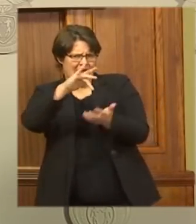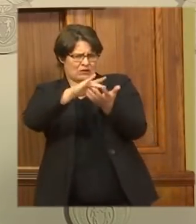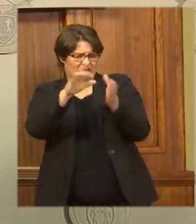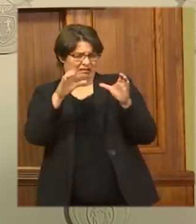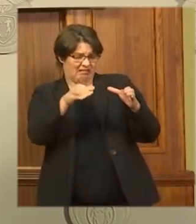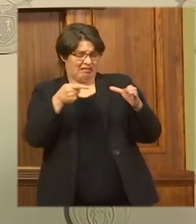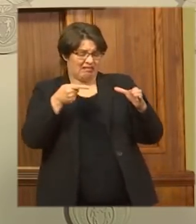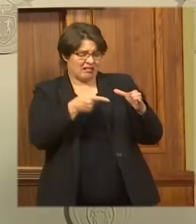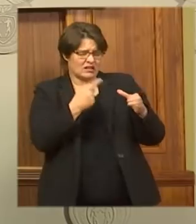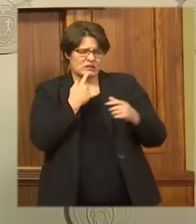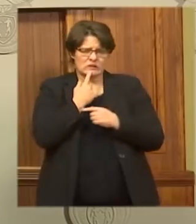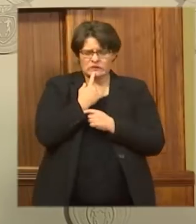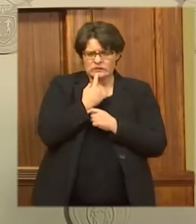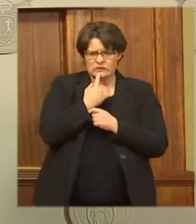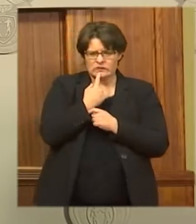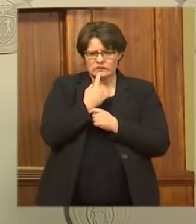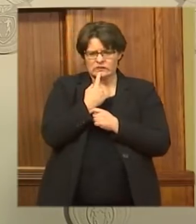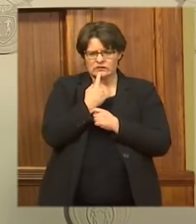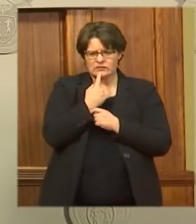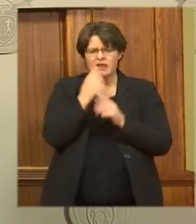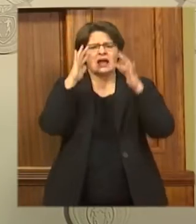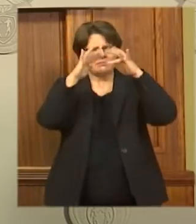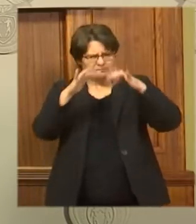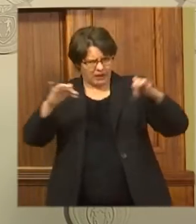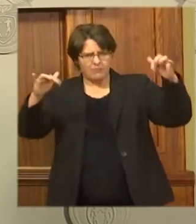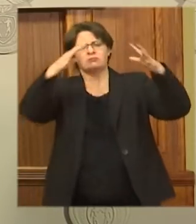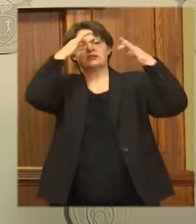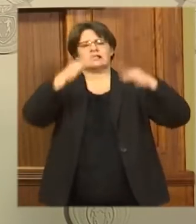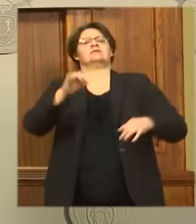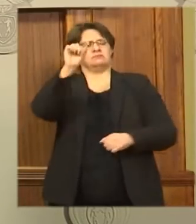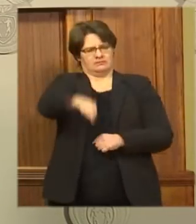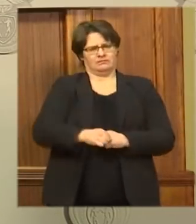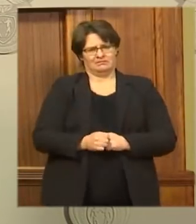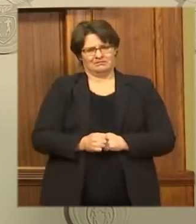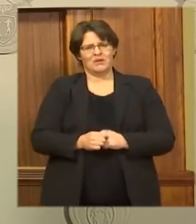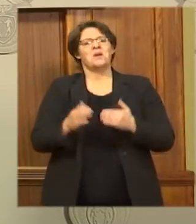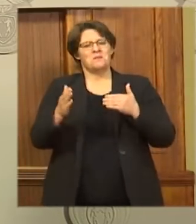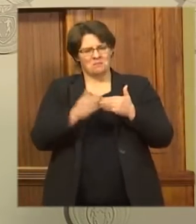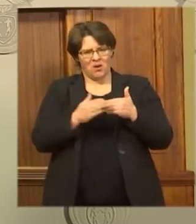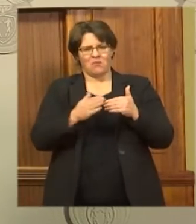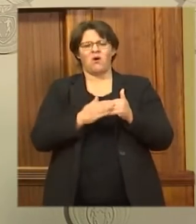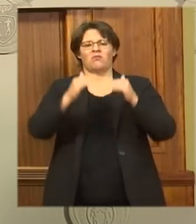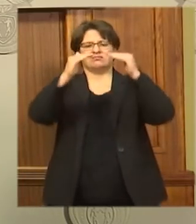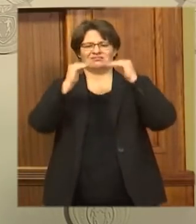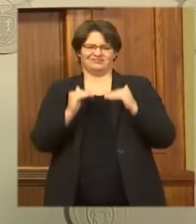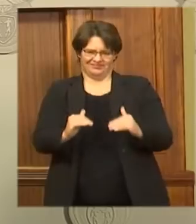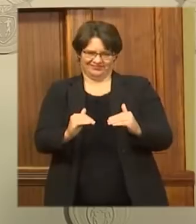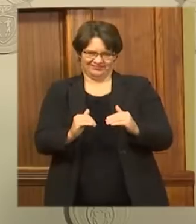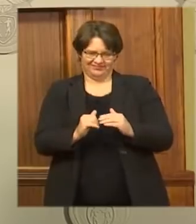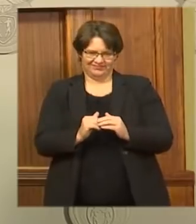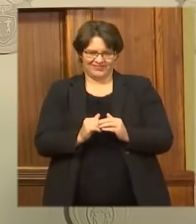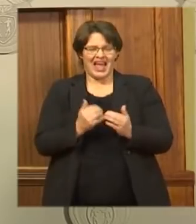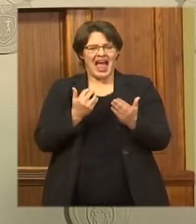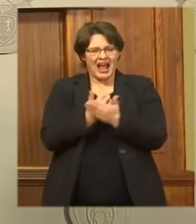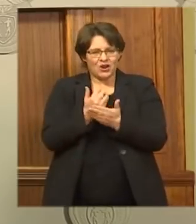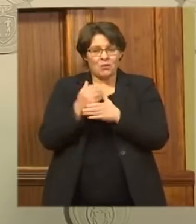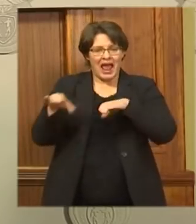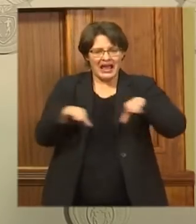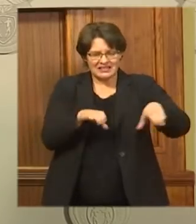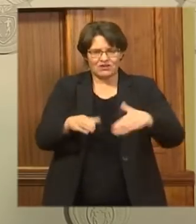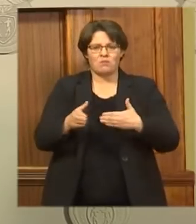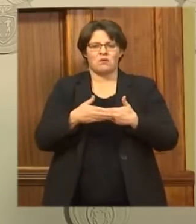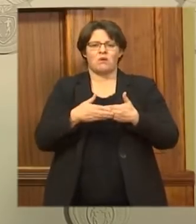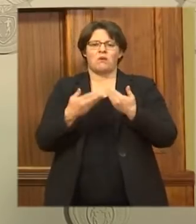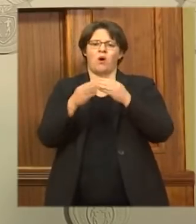Council, the Cabinet has decided to ease restrictions on certain other economic